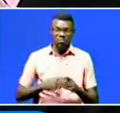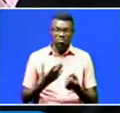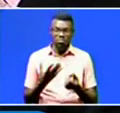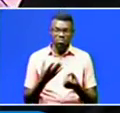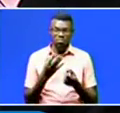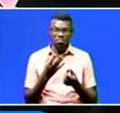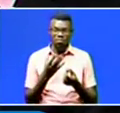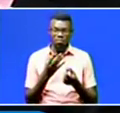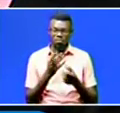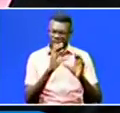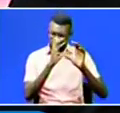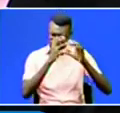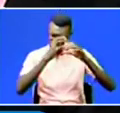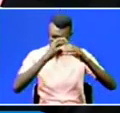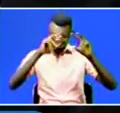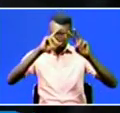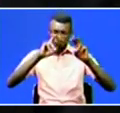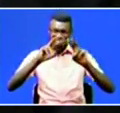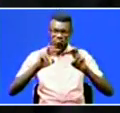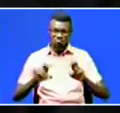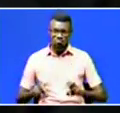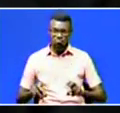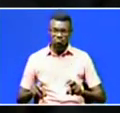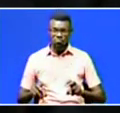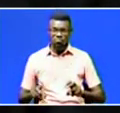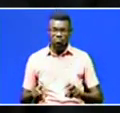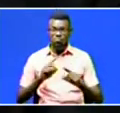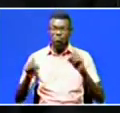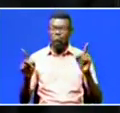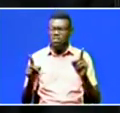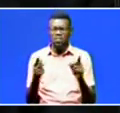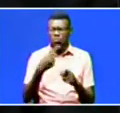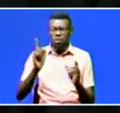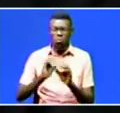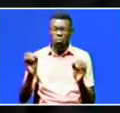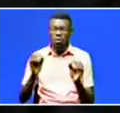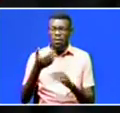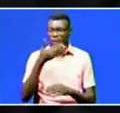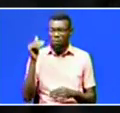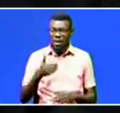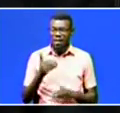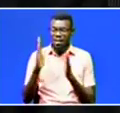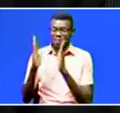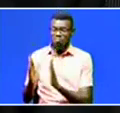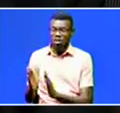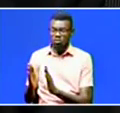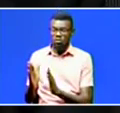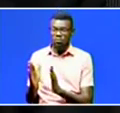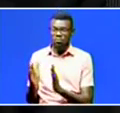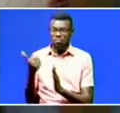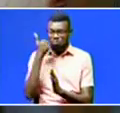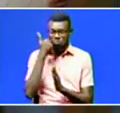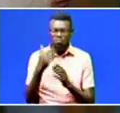they sit on the patient, which is not correct. It will be much better for the patient if they are referred in